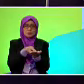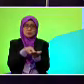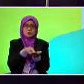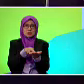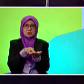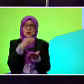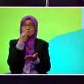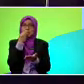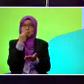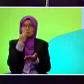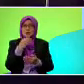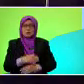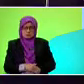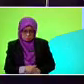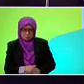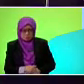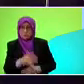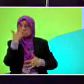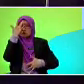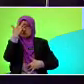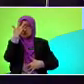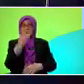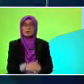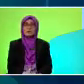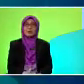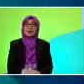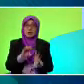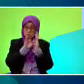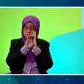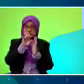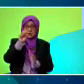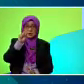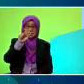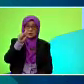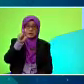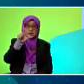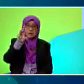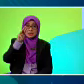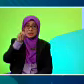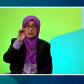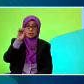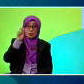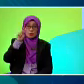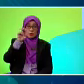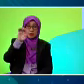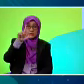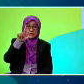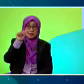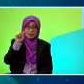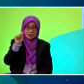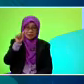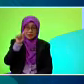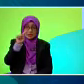her hand. Okay. Let's go, Bella. Salmonella is a common food poisoning causing bacteria.